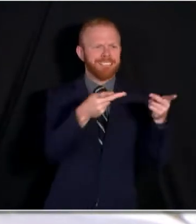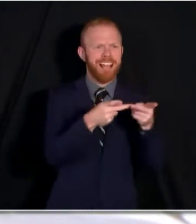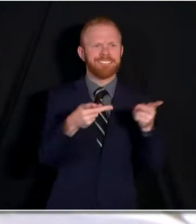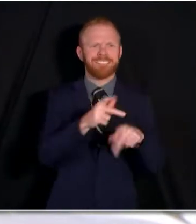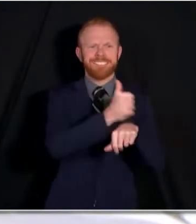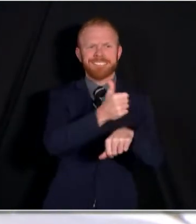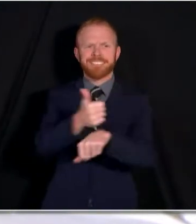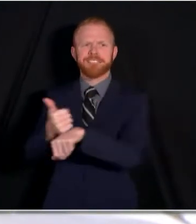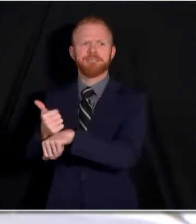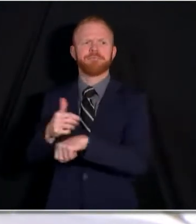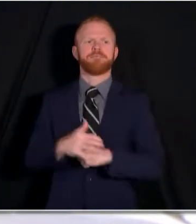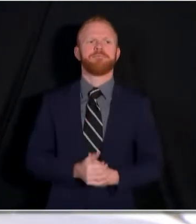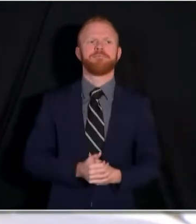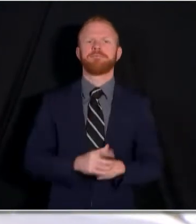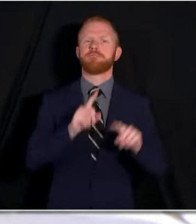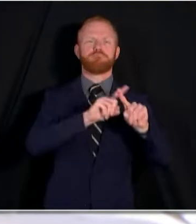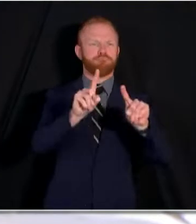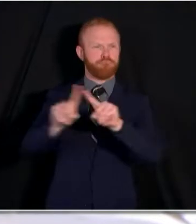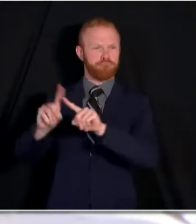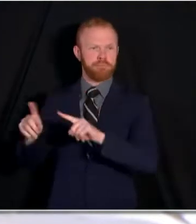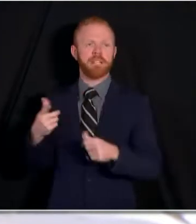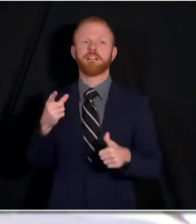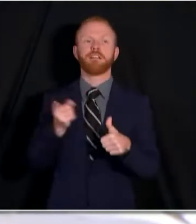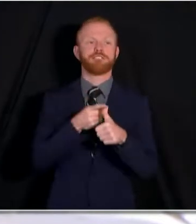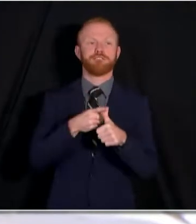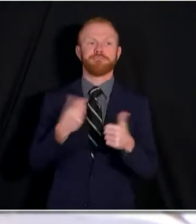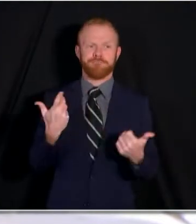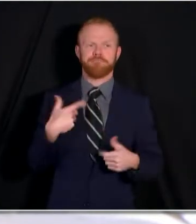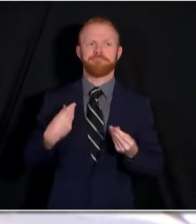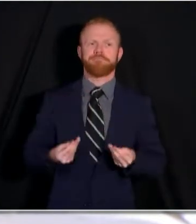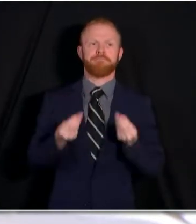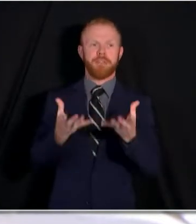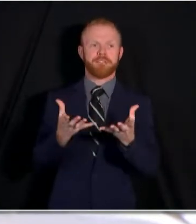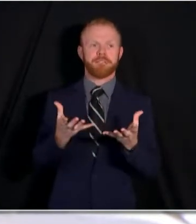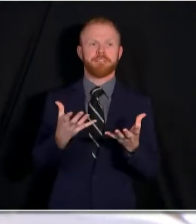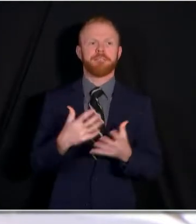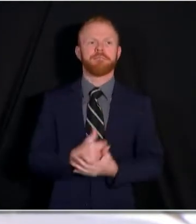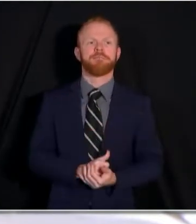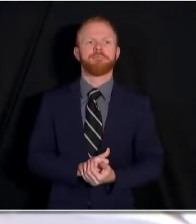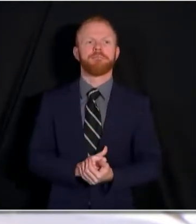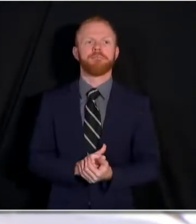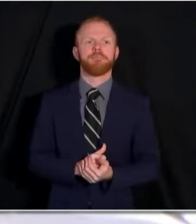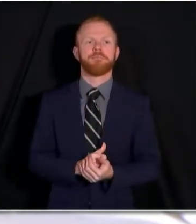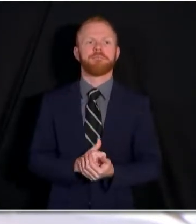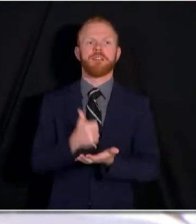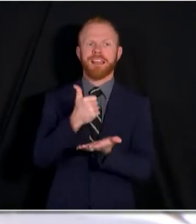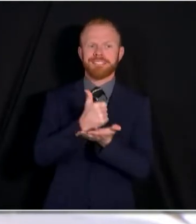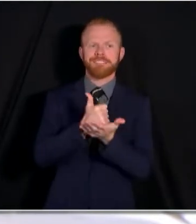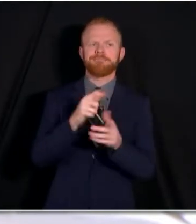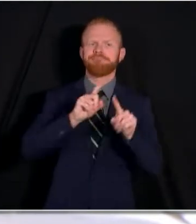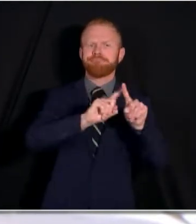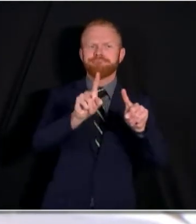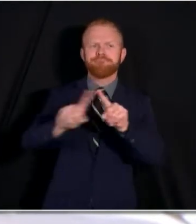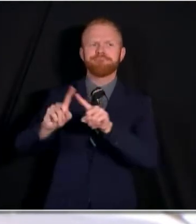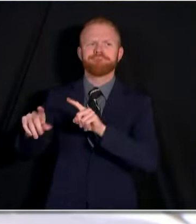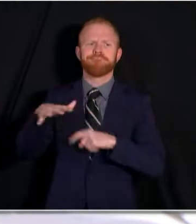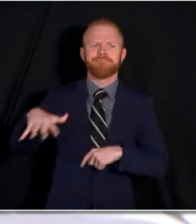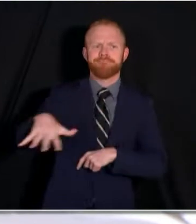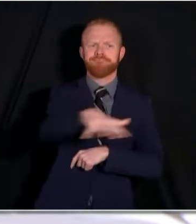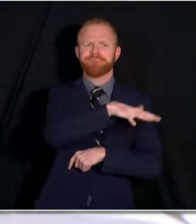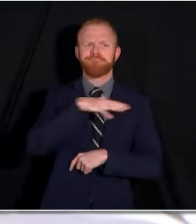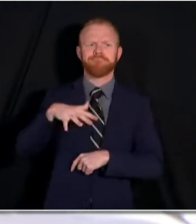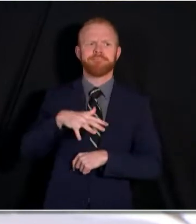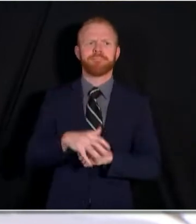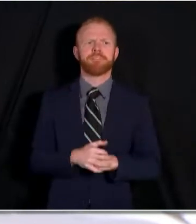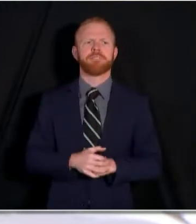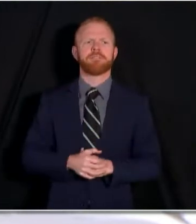expedited assistance to all states, territories, and local governments, providing over $3.3